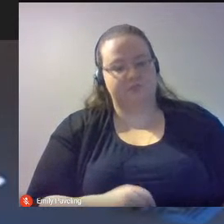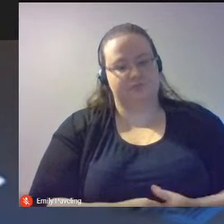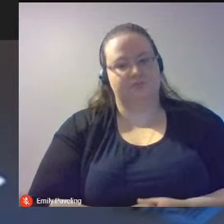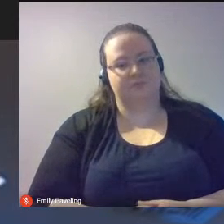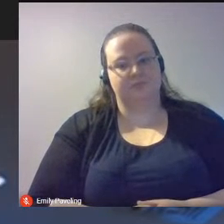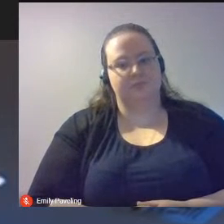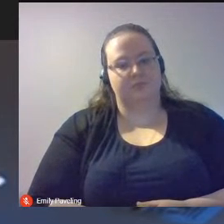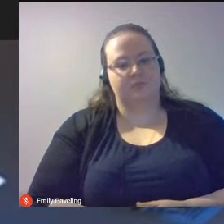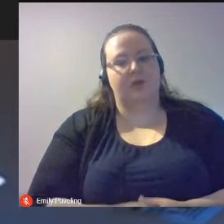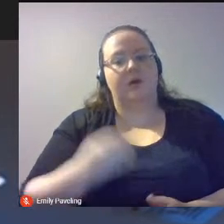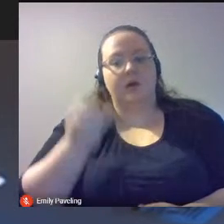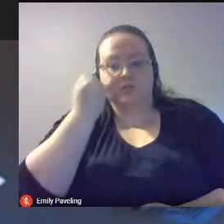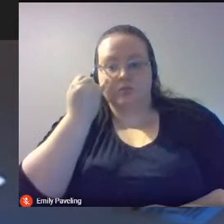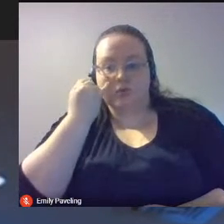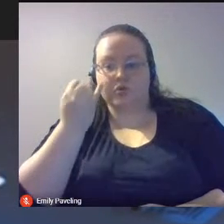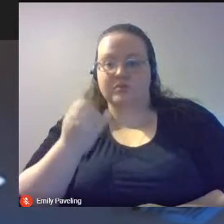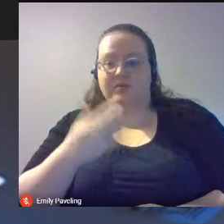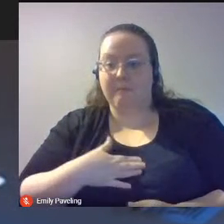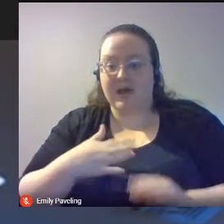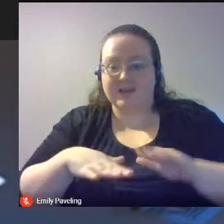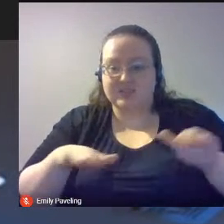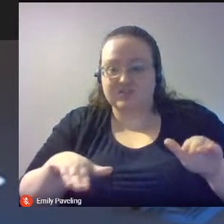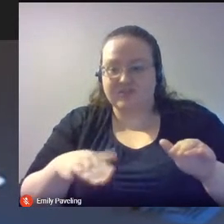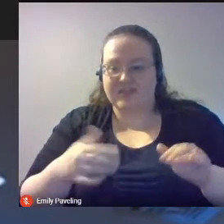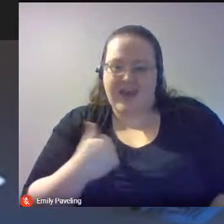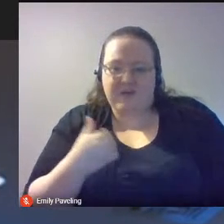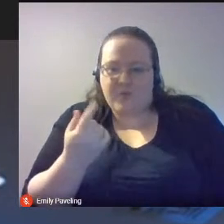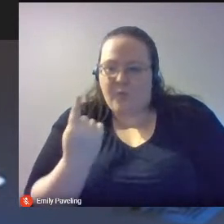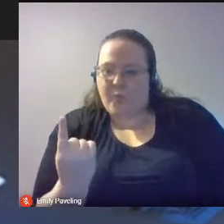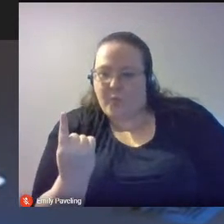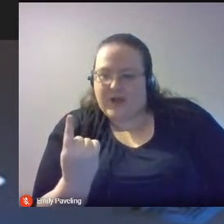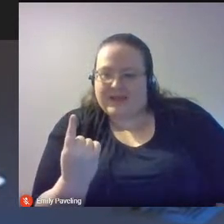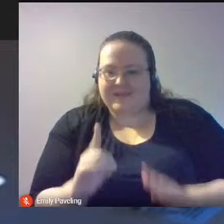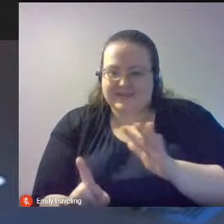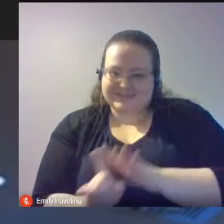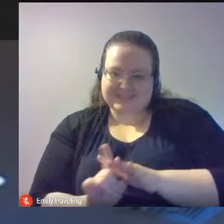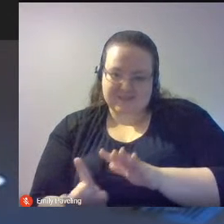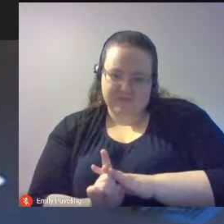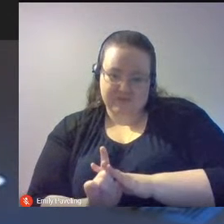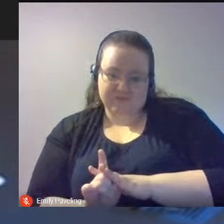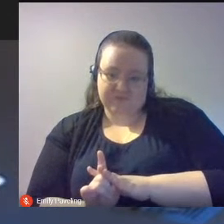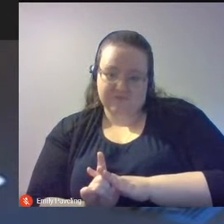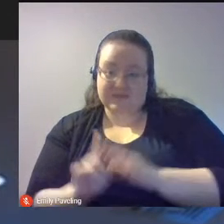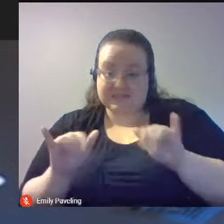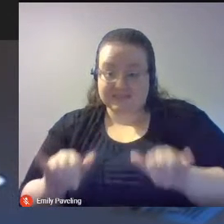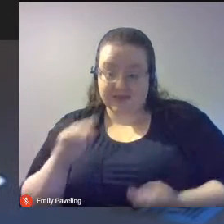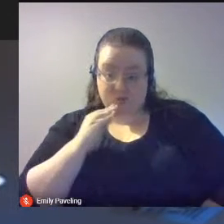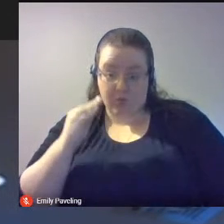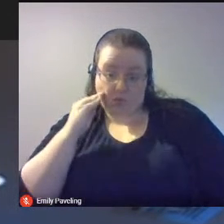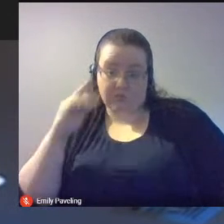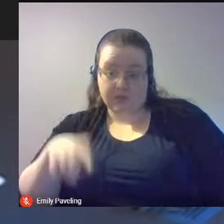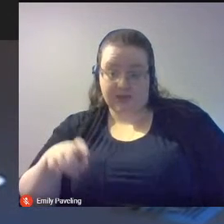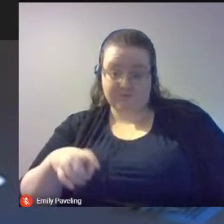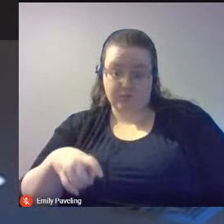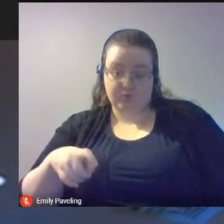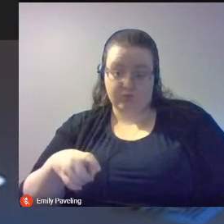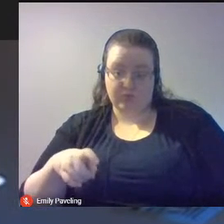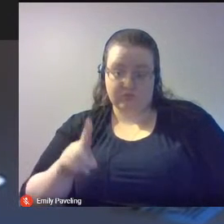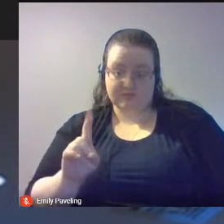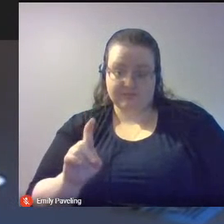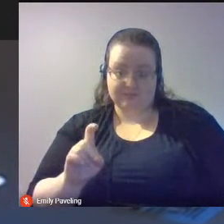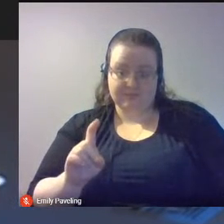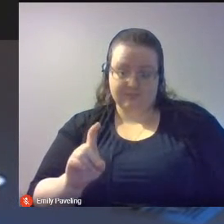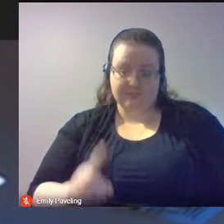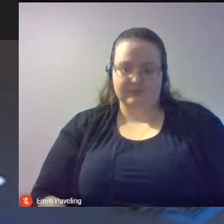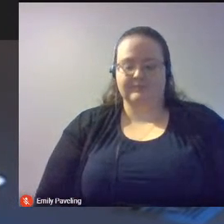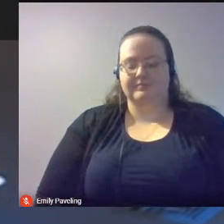child is experiencing just one symptom, are they required to stay home? Yeah.